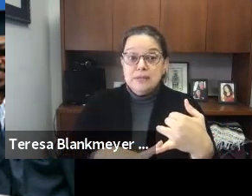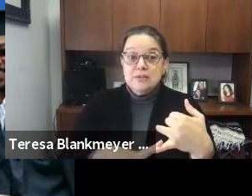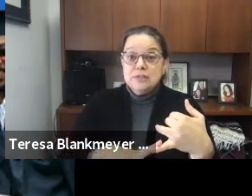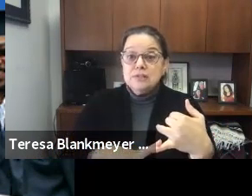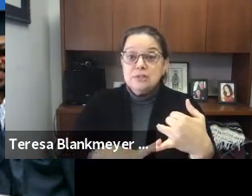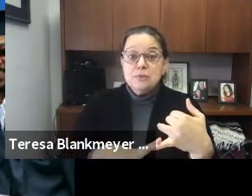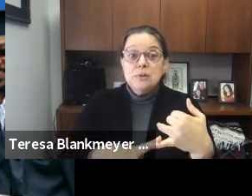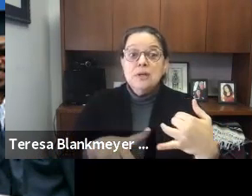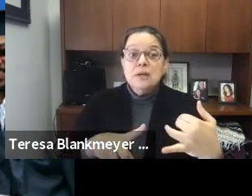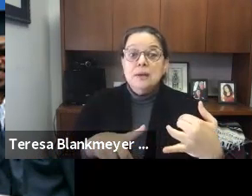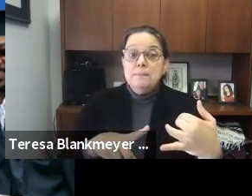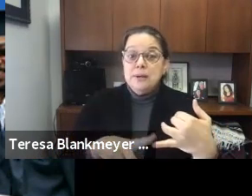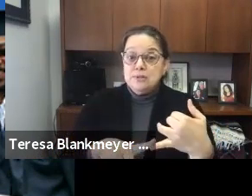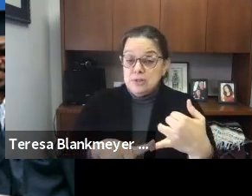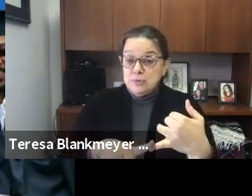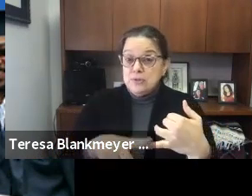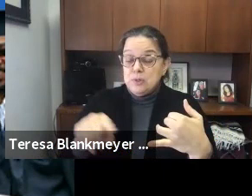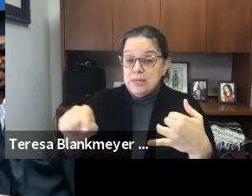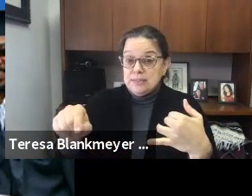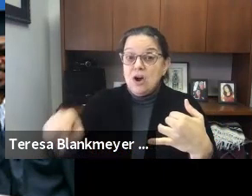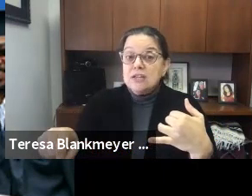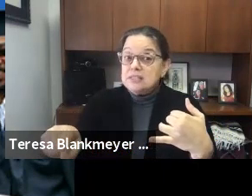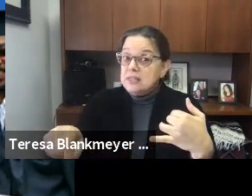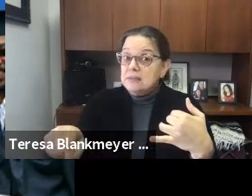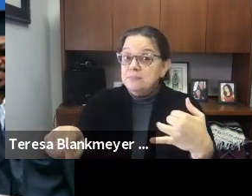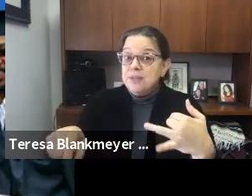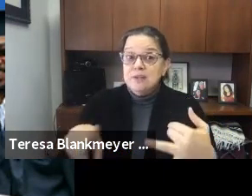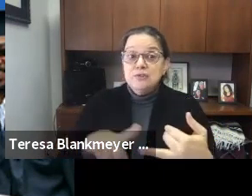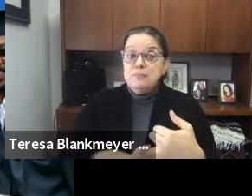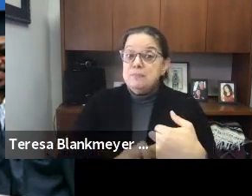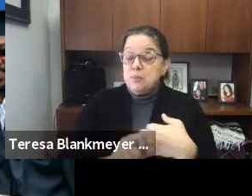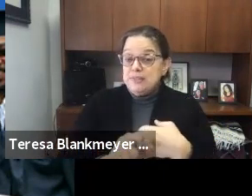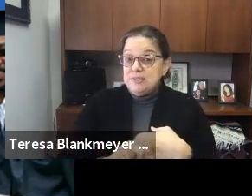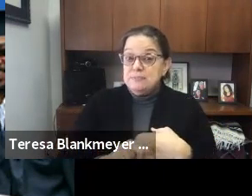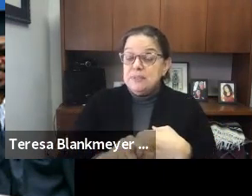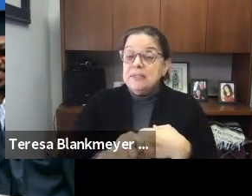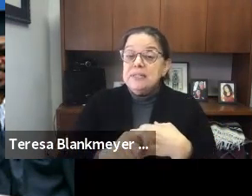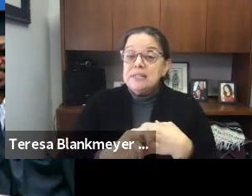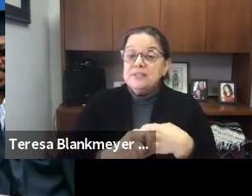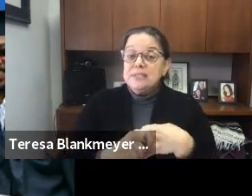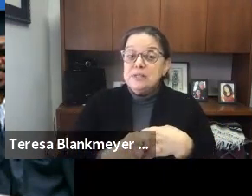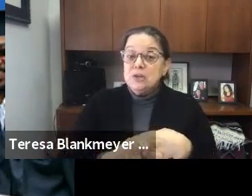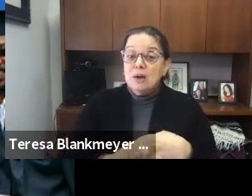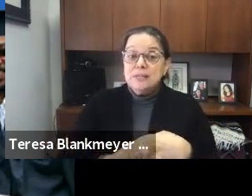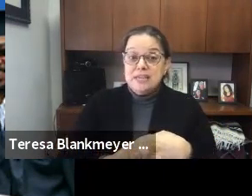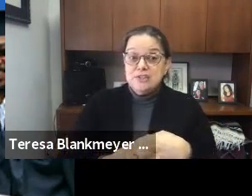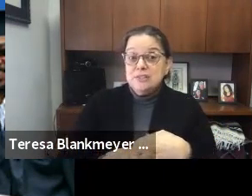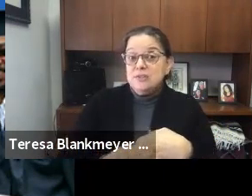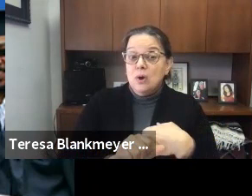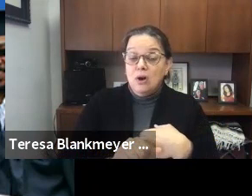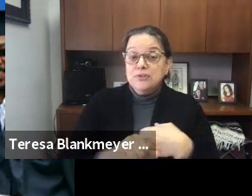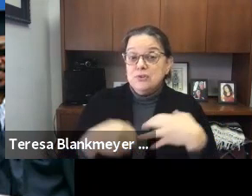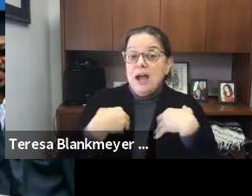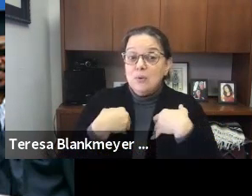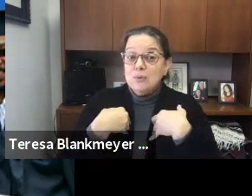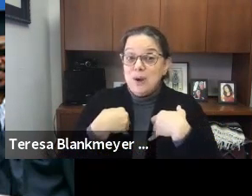or obligation to bear children who are less costly? Do people with disabilities have similar obligations